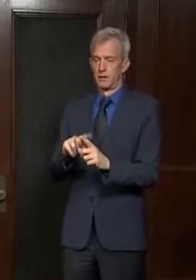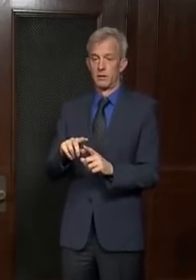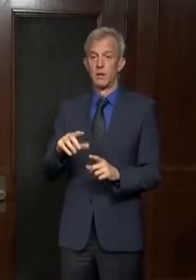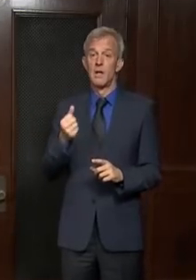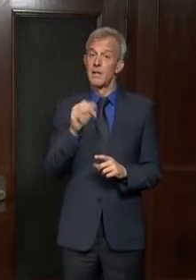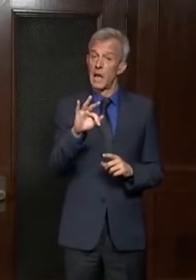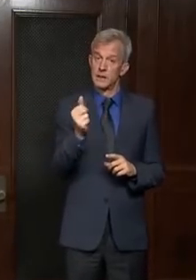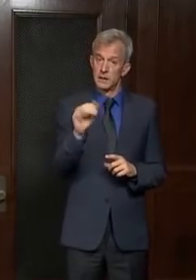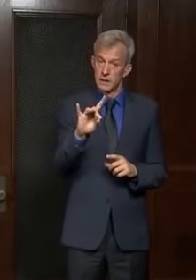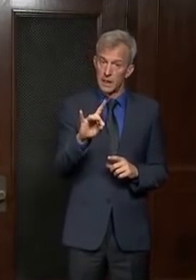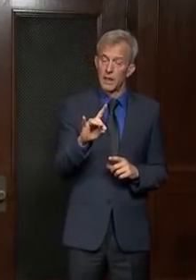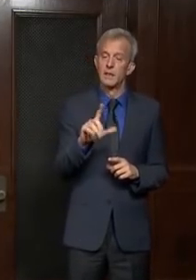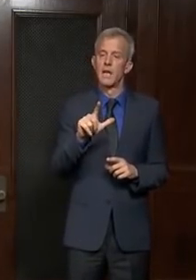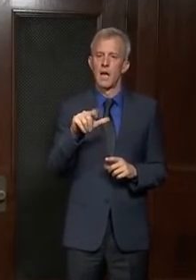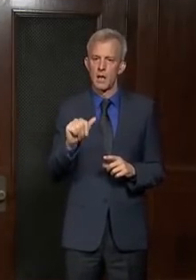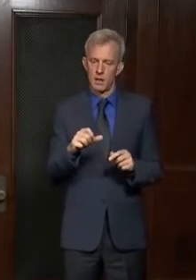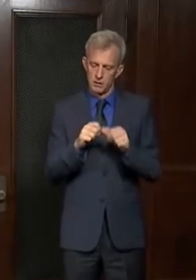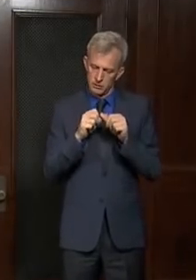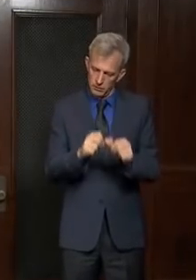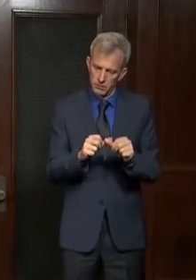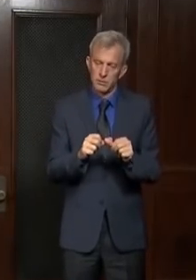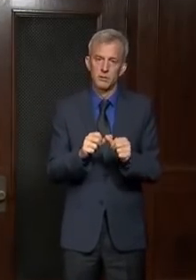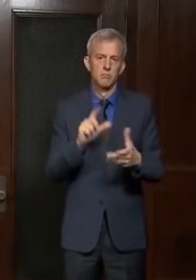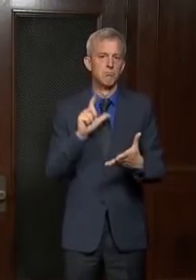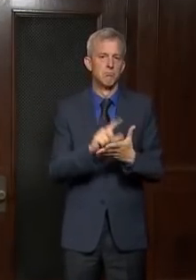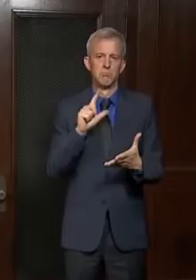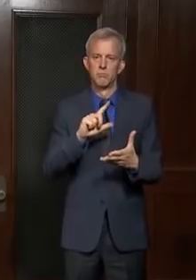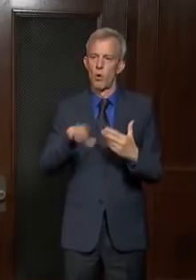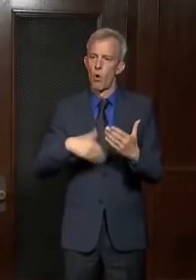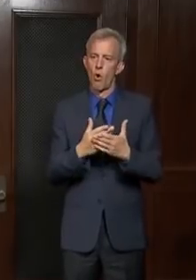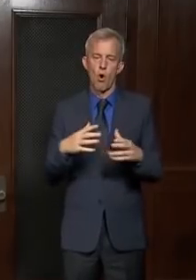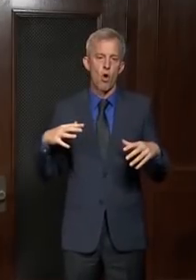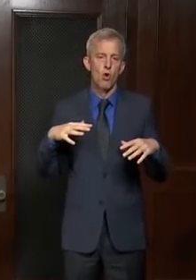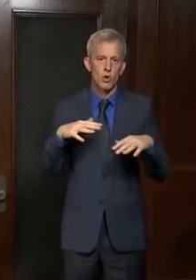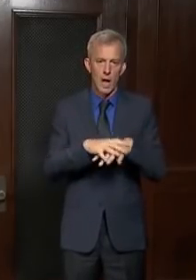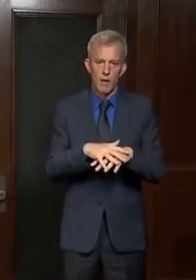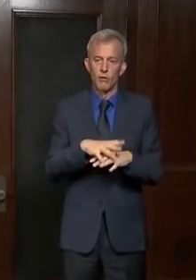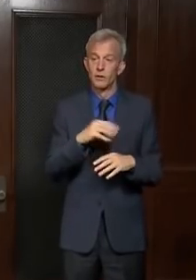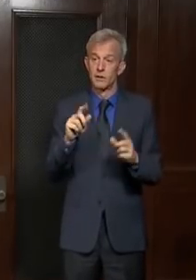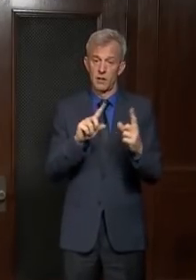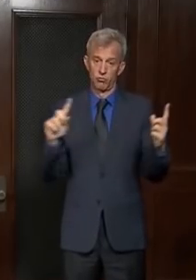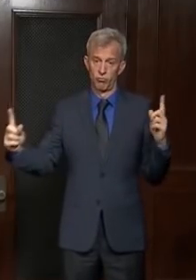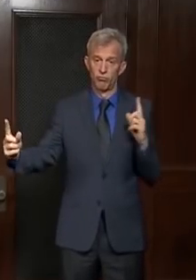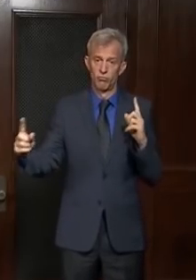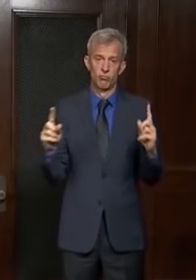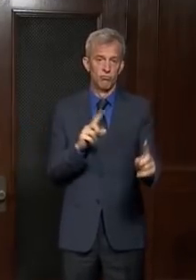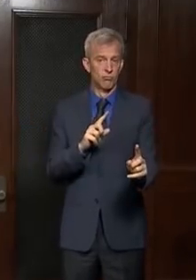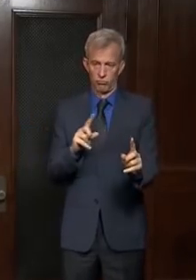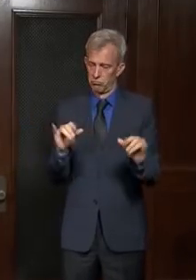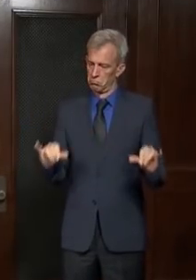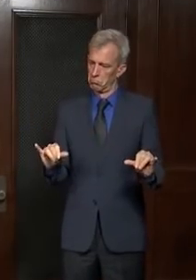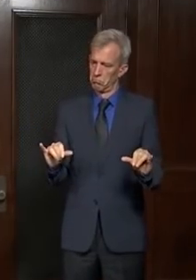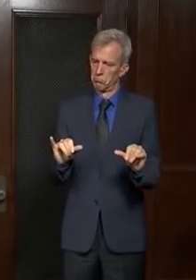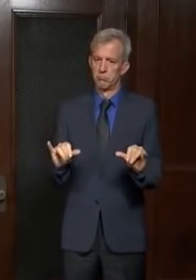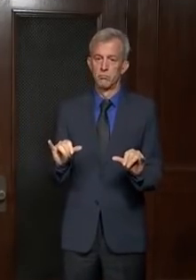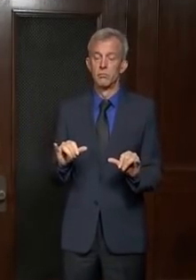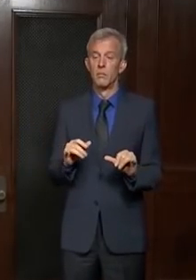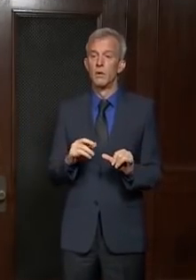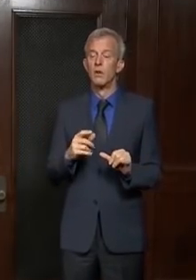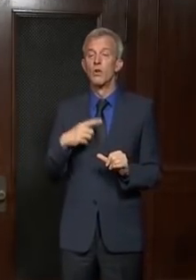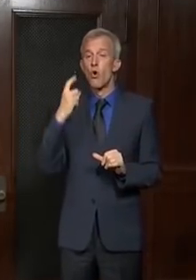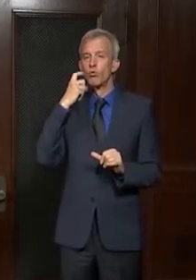an emergency and maintained its ban on all gatherings. And the two cities saw pretty different outcomes. According to a